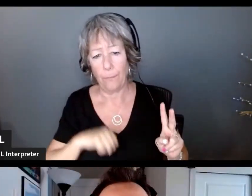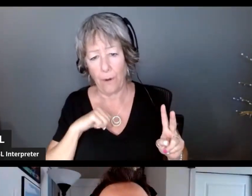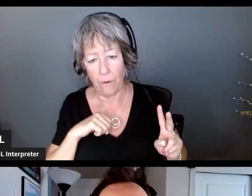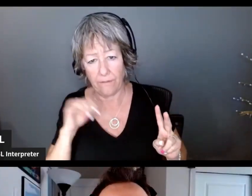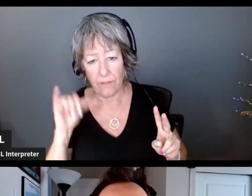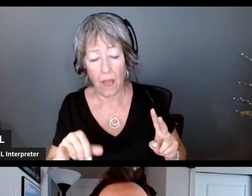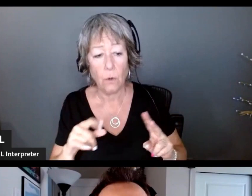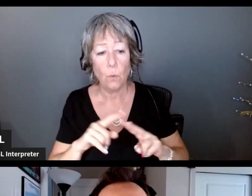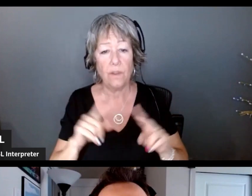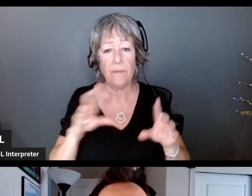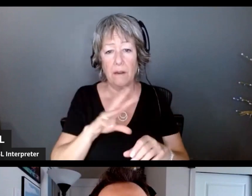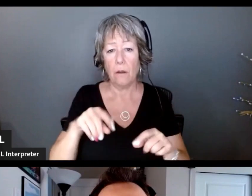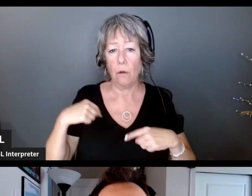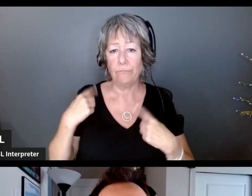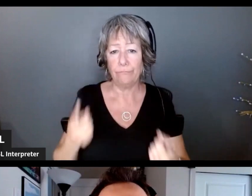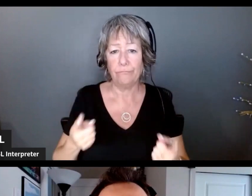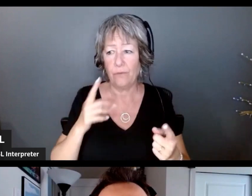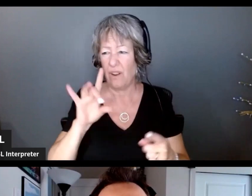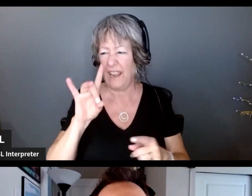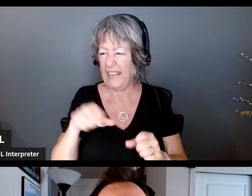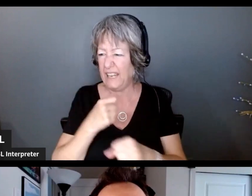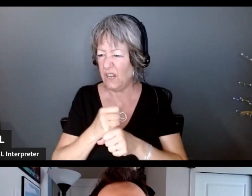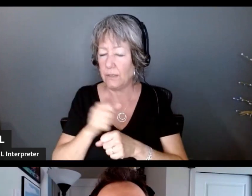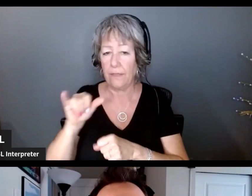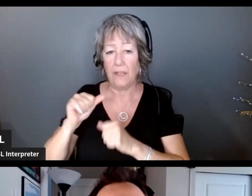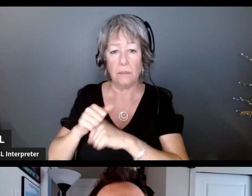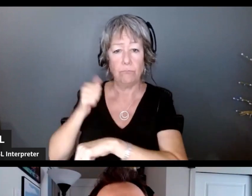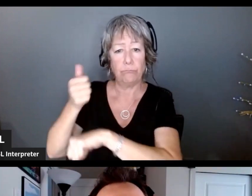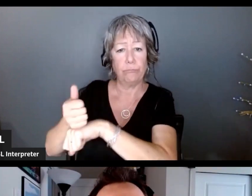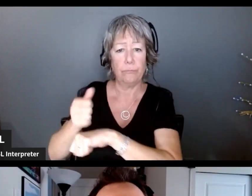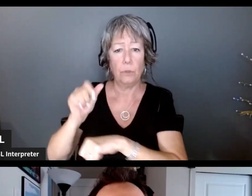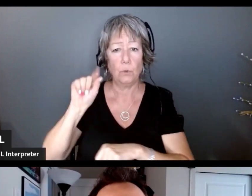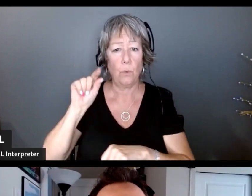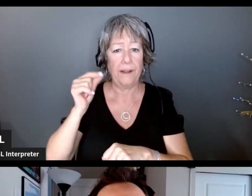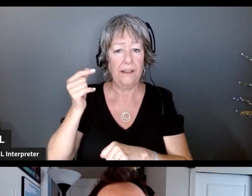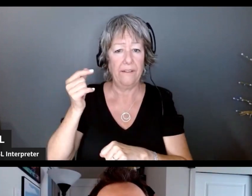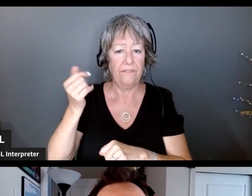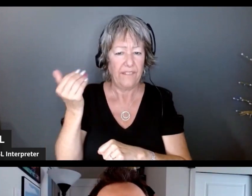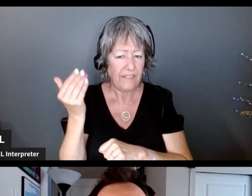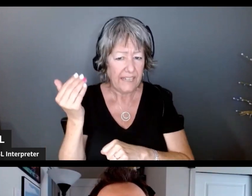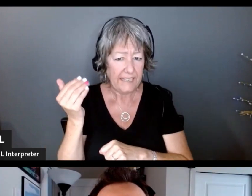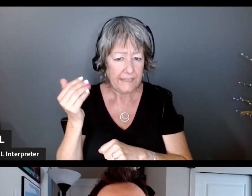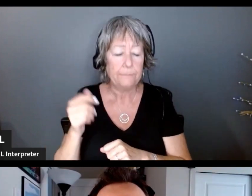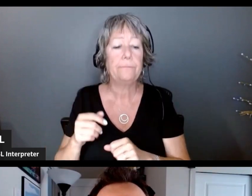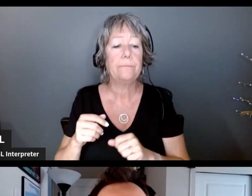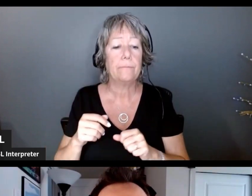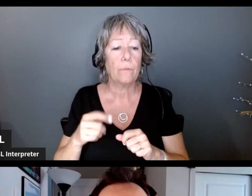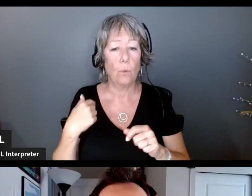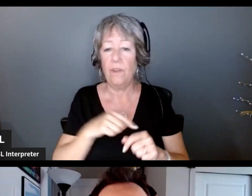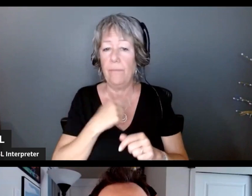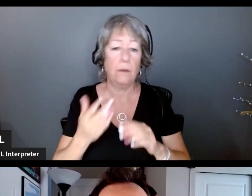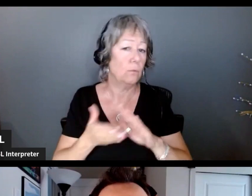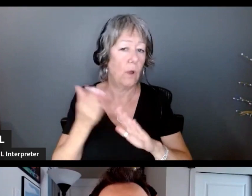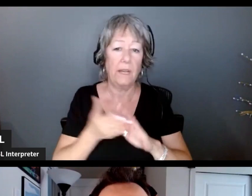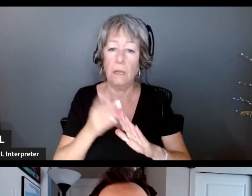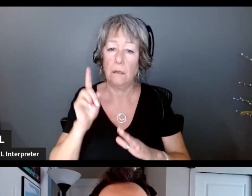more than 8 years. The service was launched in 2015, and we have been running hundreds and thousands of